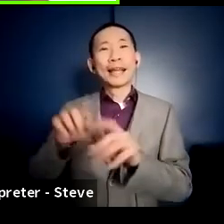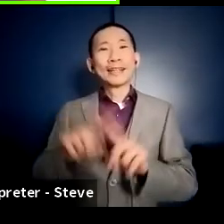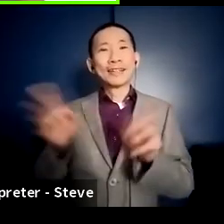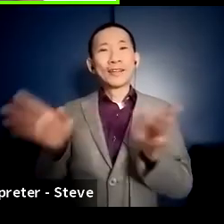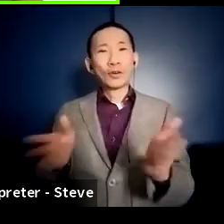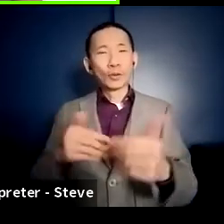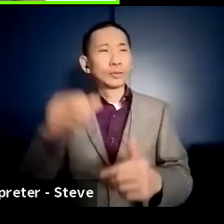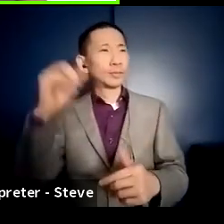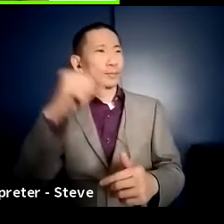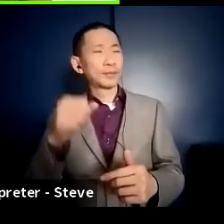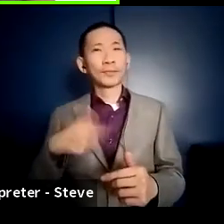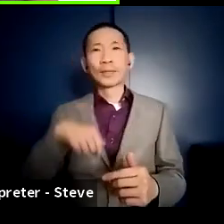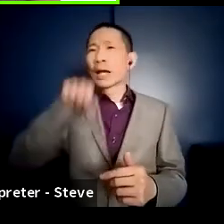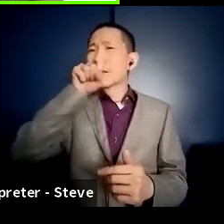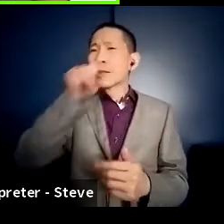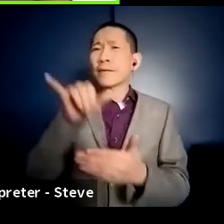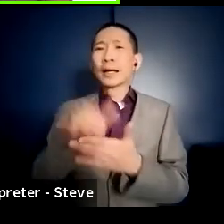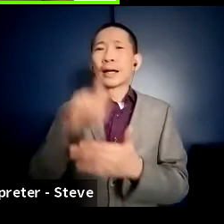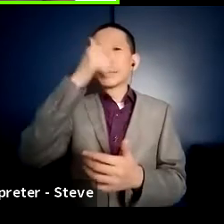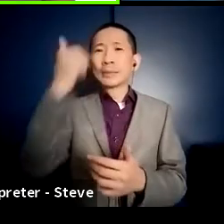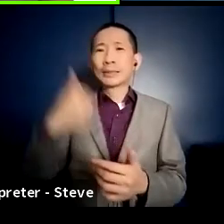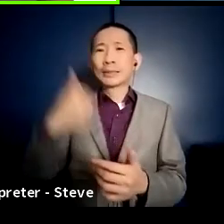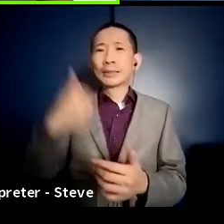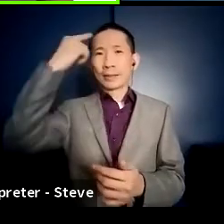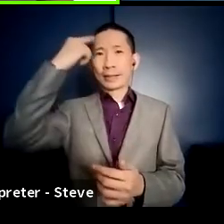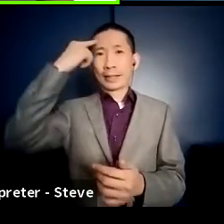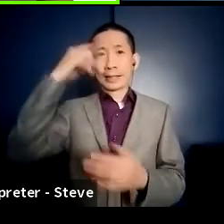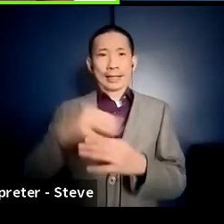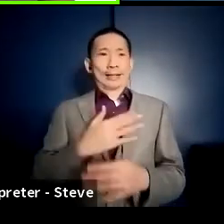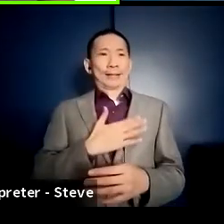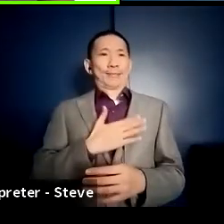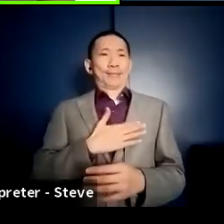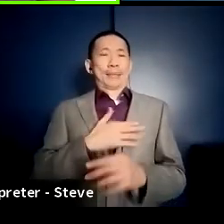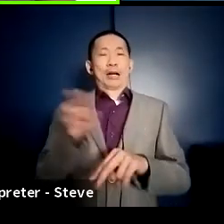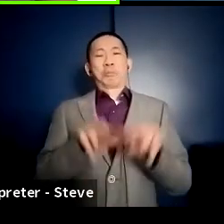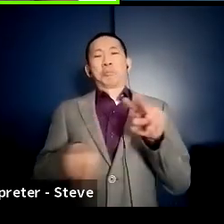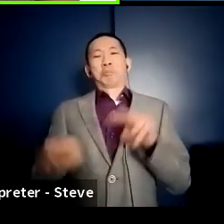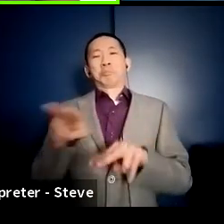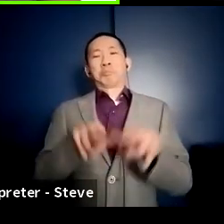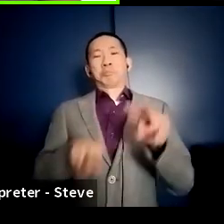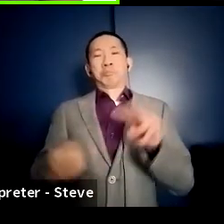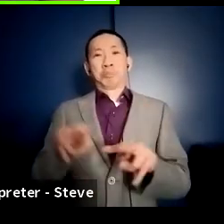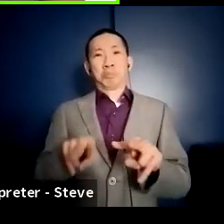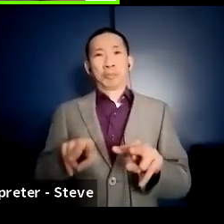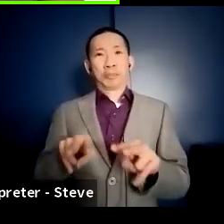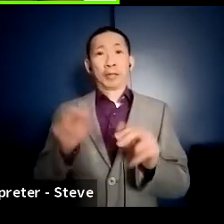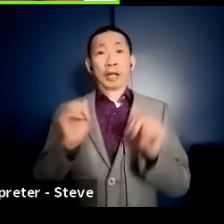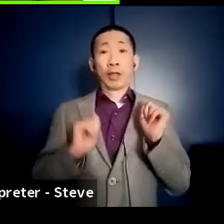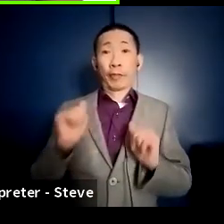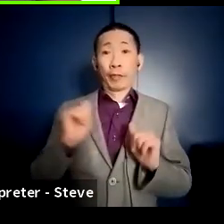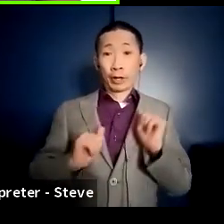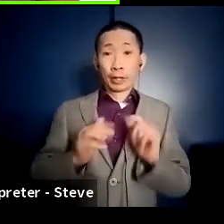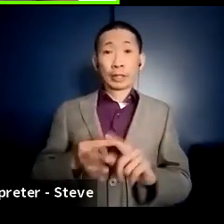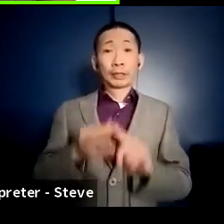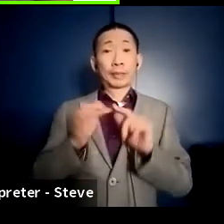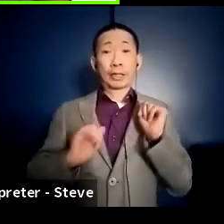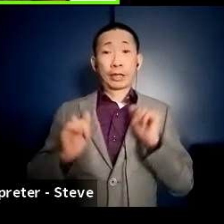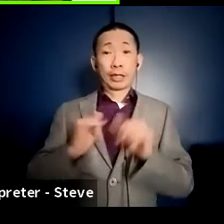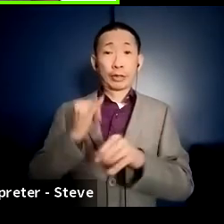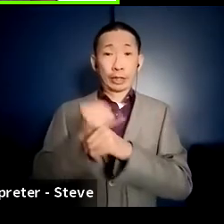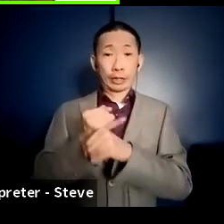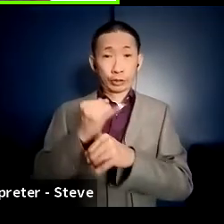And, and I love that because I think, you know, in my own observation, theater, especially theater